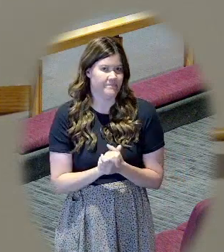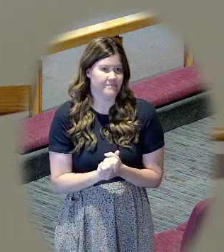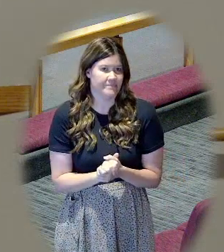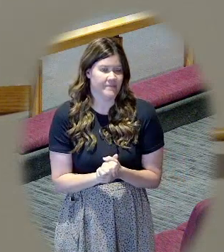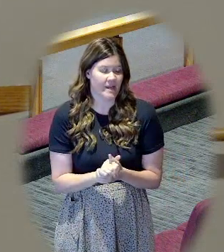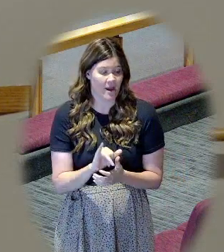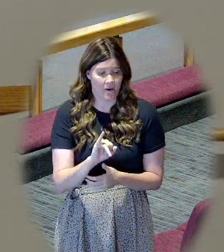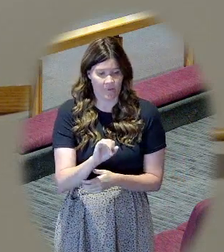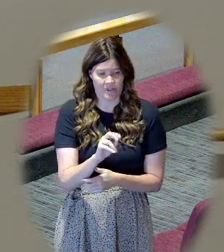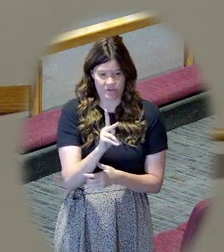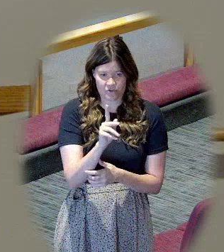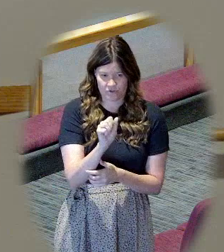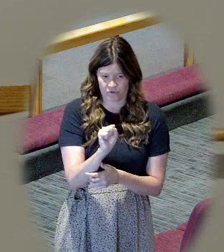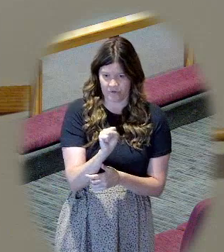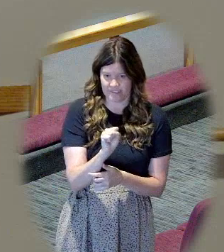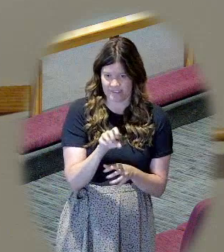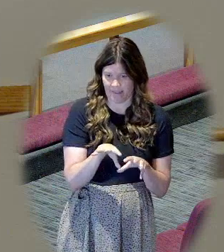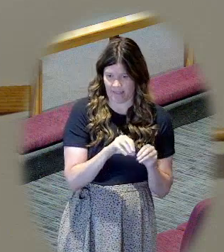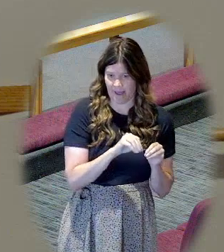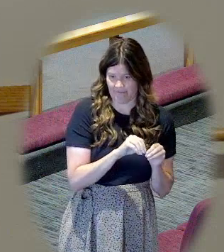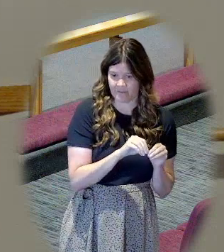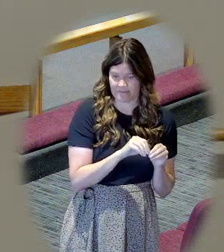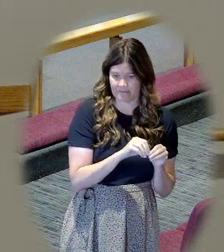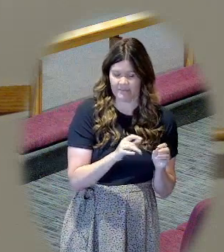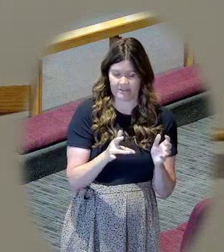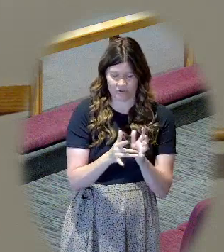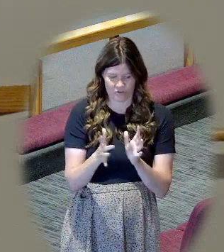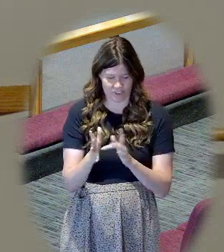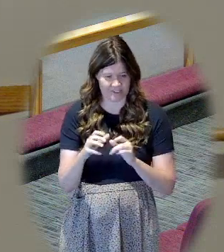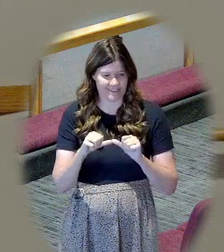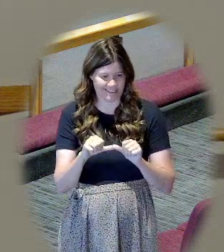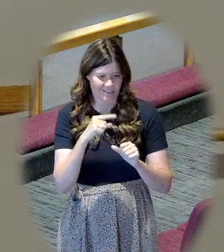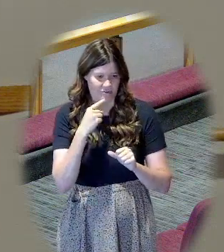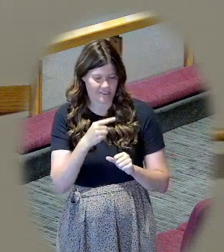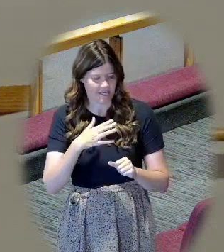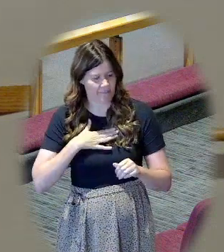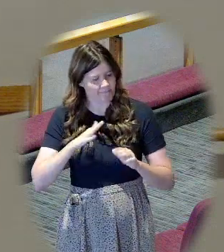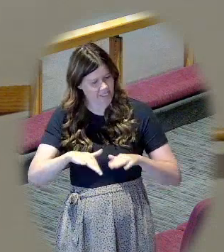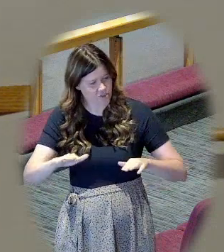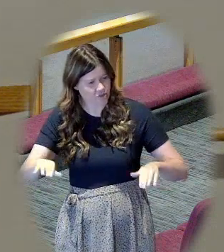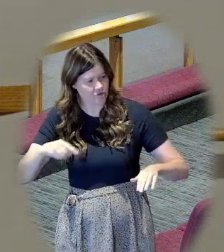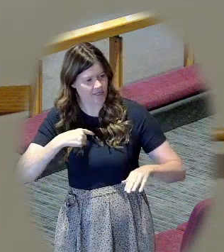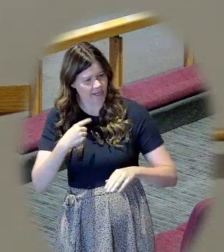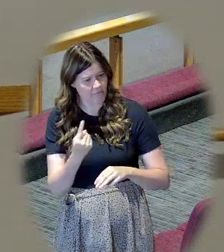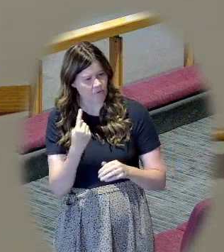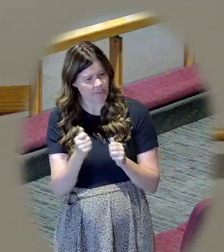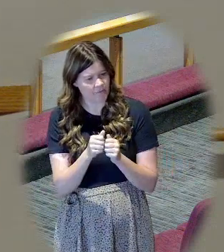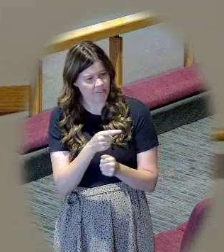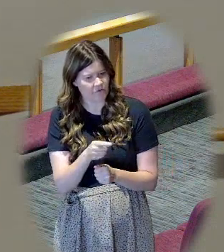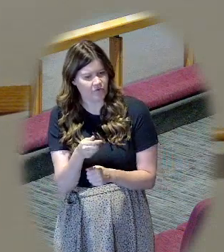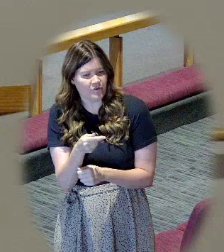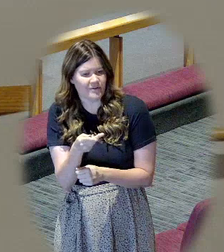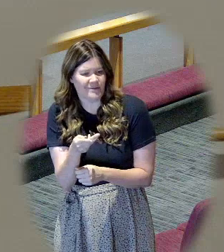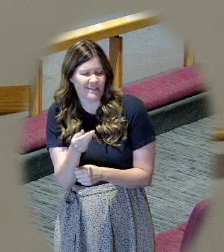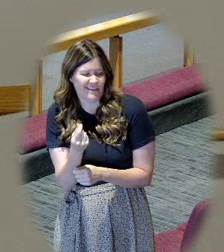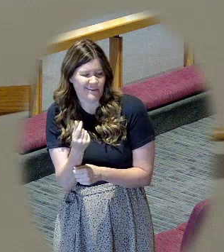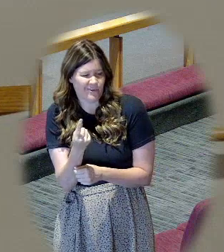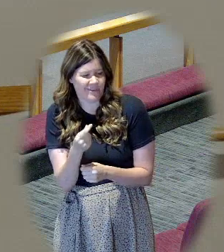After Judas left the others, Jesus went on to say, "My children, I'm only going to be with you for a little while